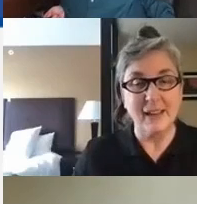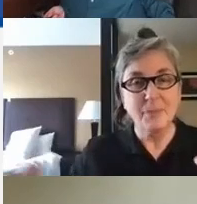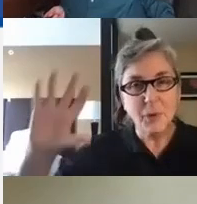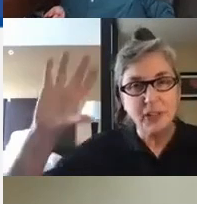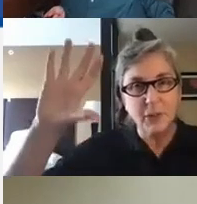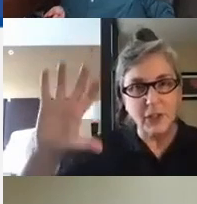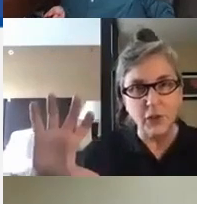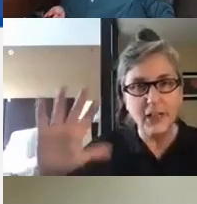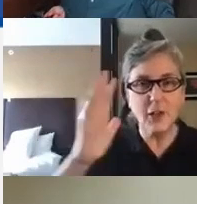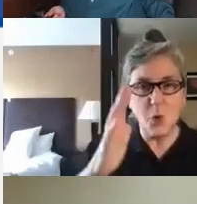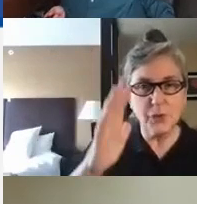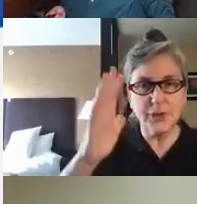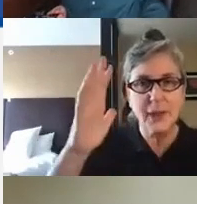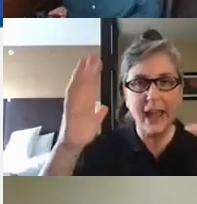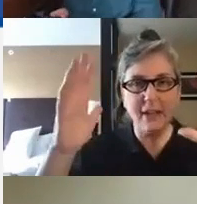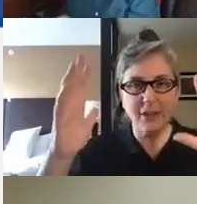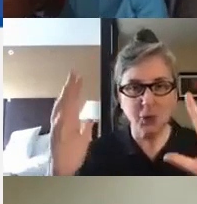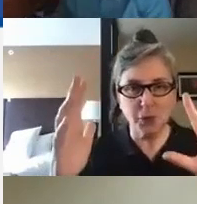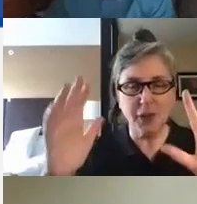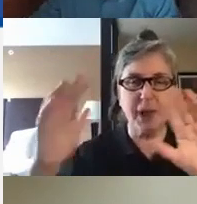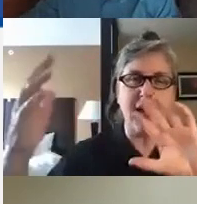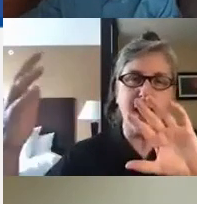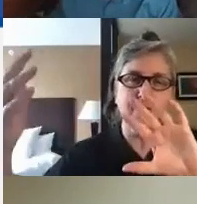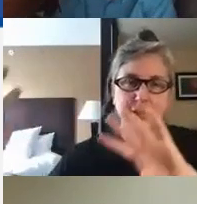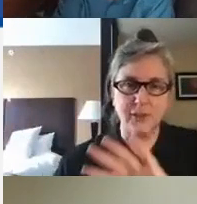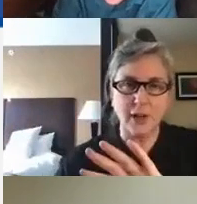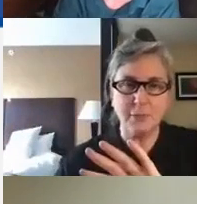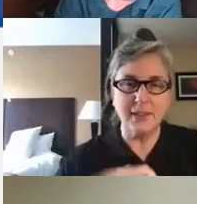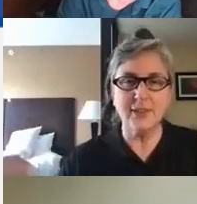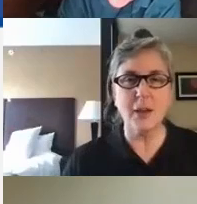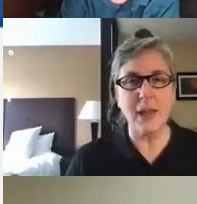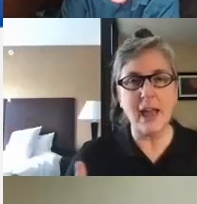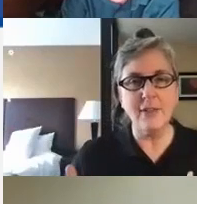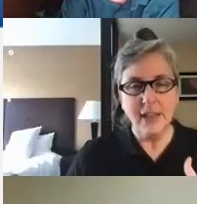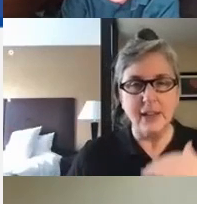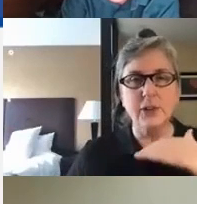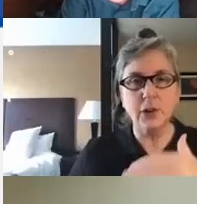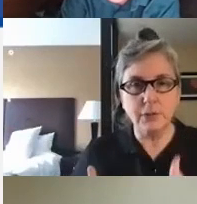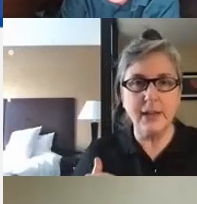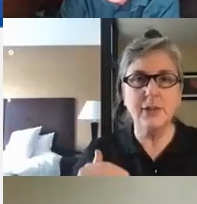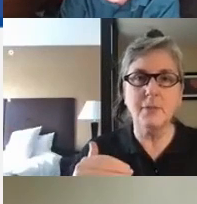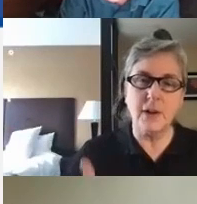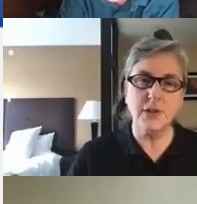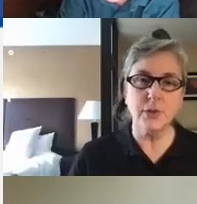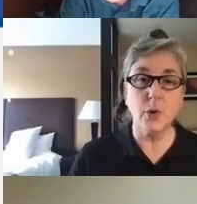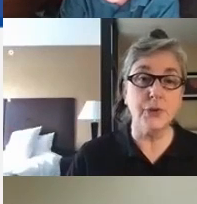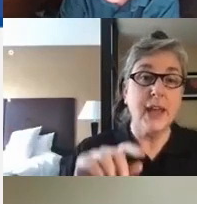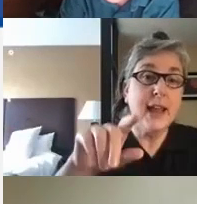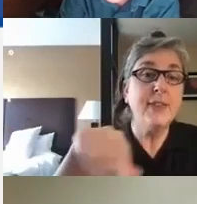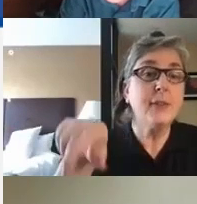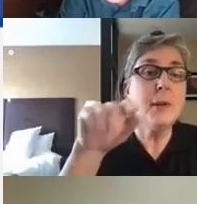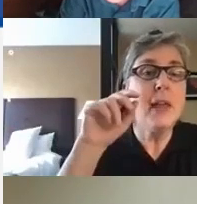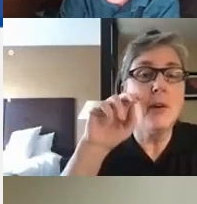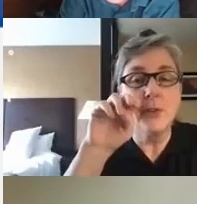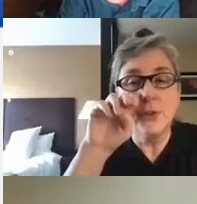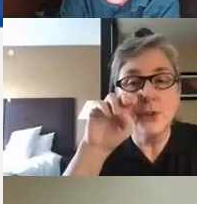plans. We're going to look at the goals that we have, the tools that we have, and the starting places that we have, and start rating some functional goals. And